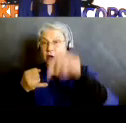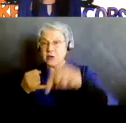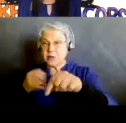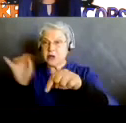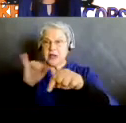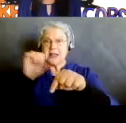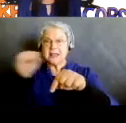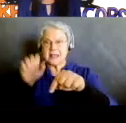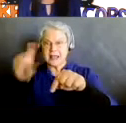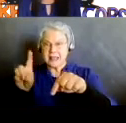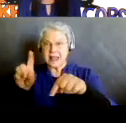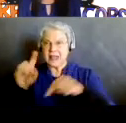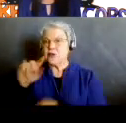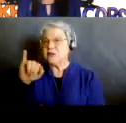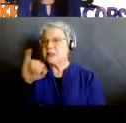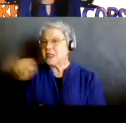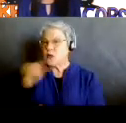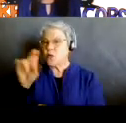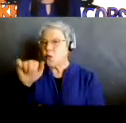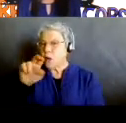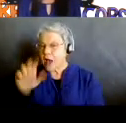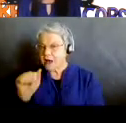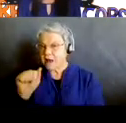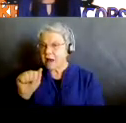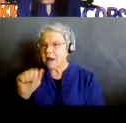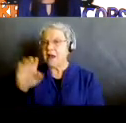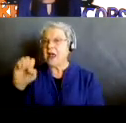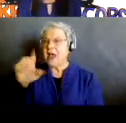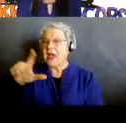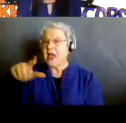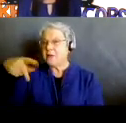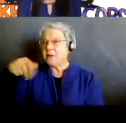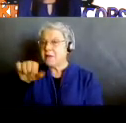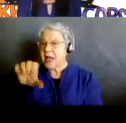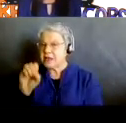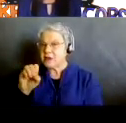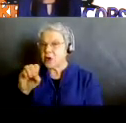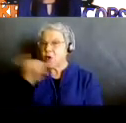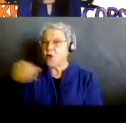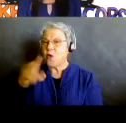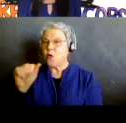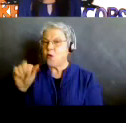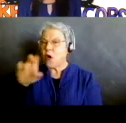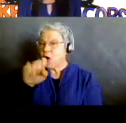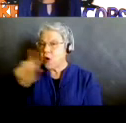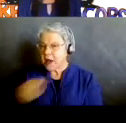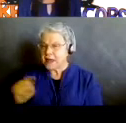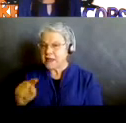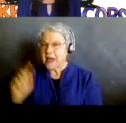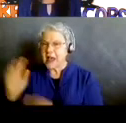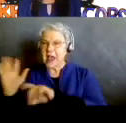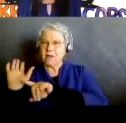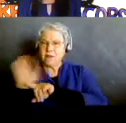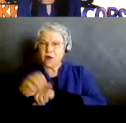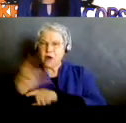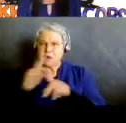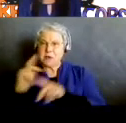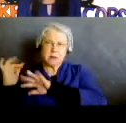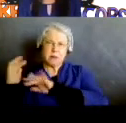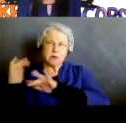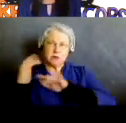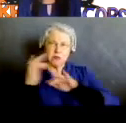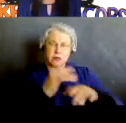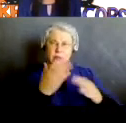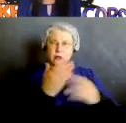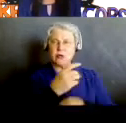Diego, Tijuana, or El Paso, Juarez, and funneled those migrants into the Sonoran Desert where thousands of migrants